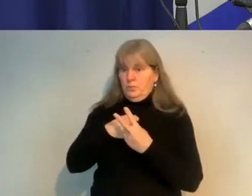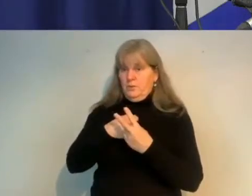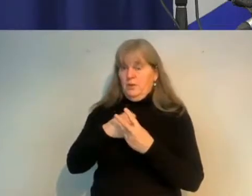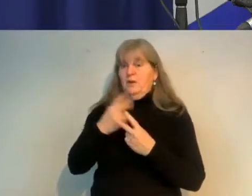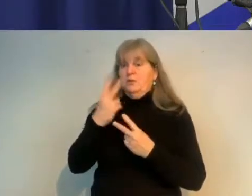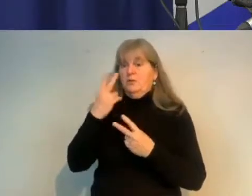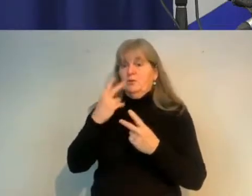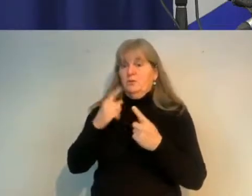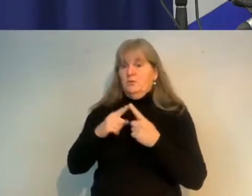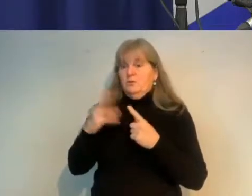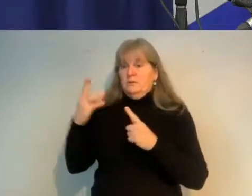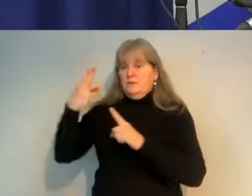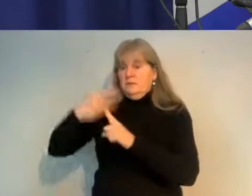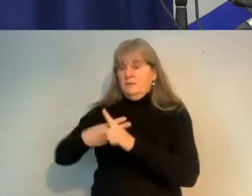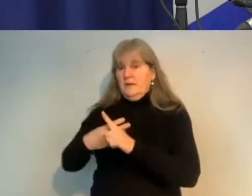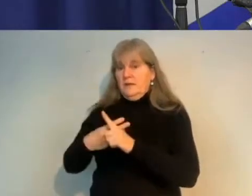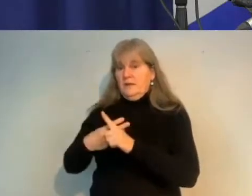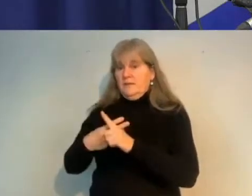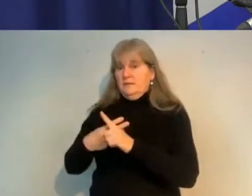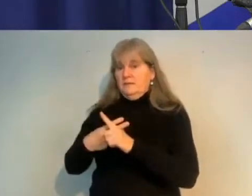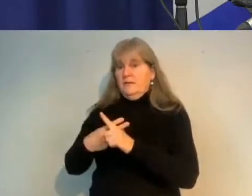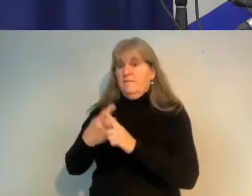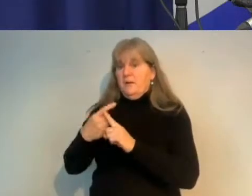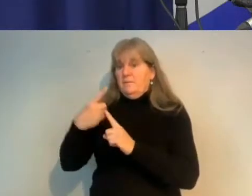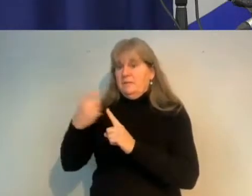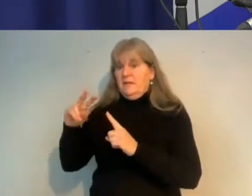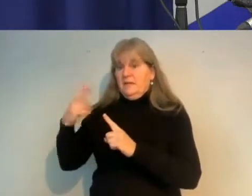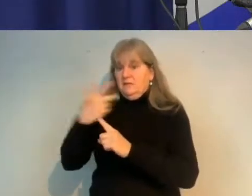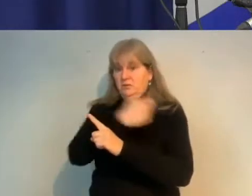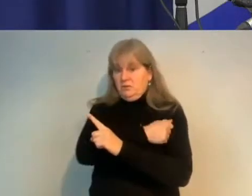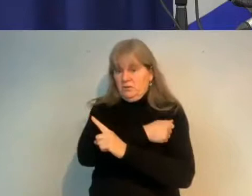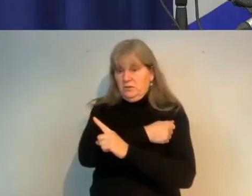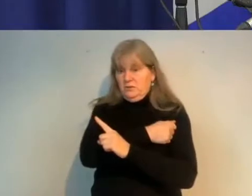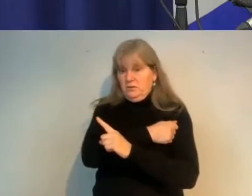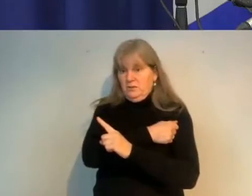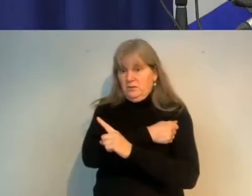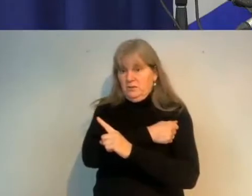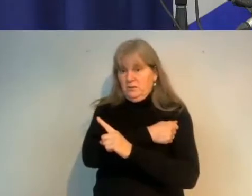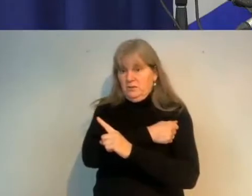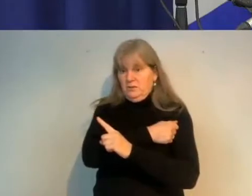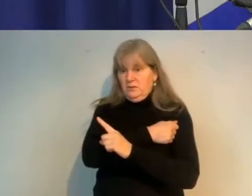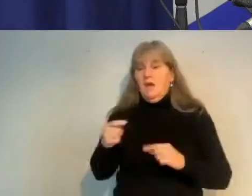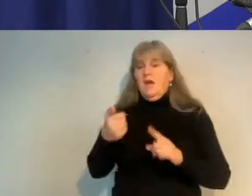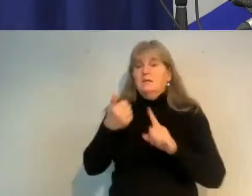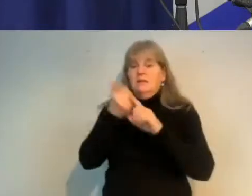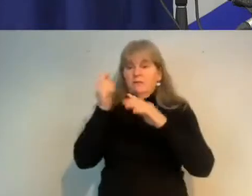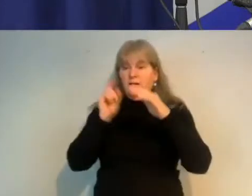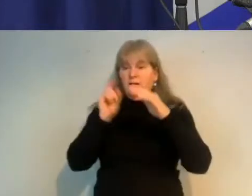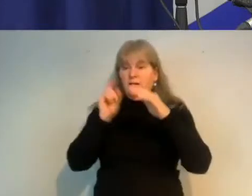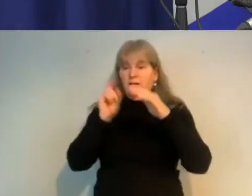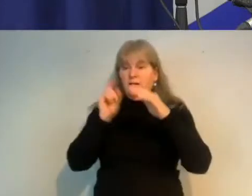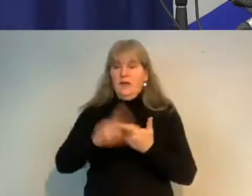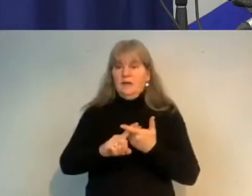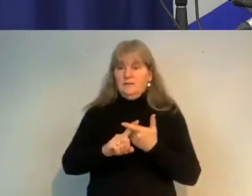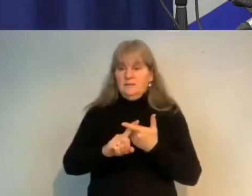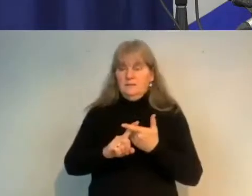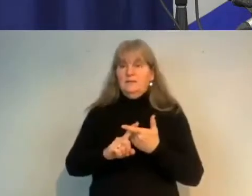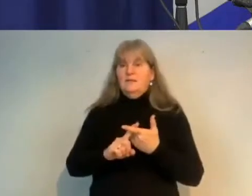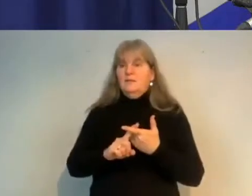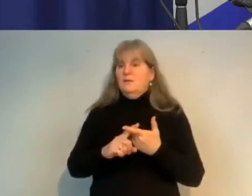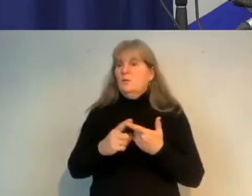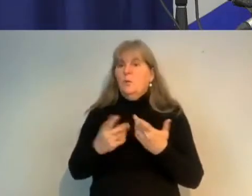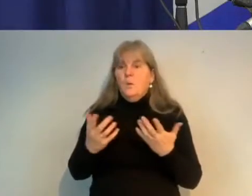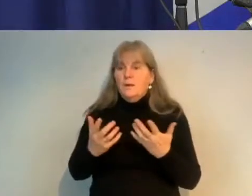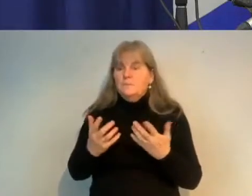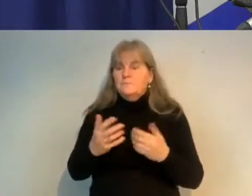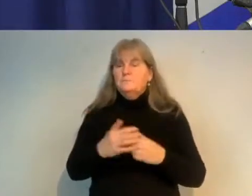your second shot, then isolate until all of the following are true. 7